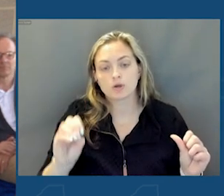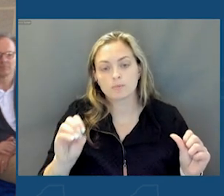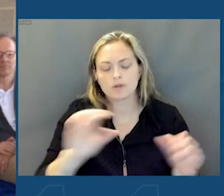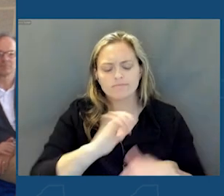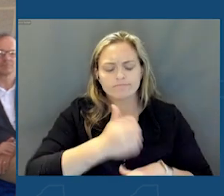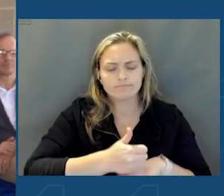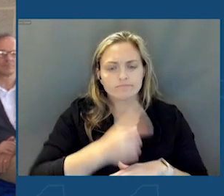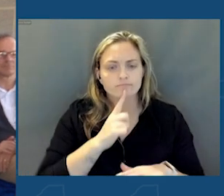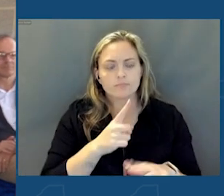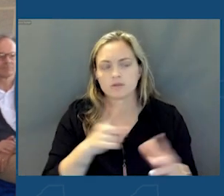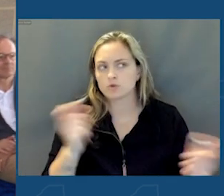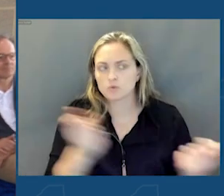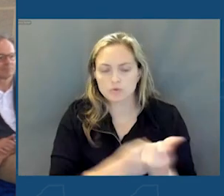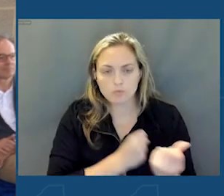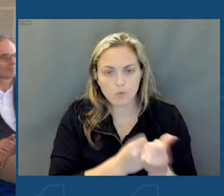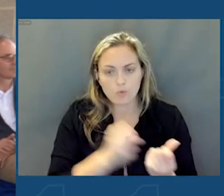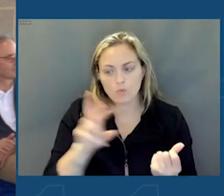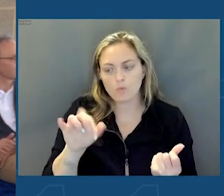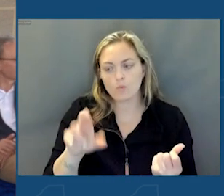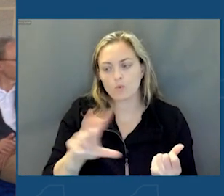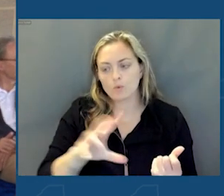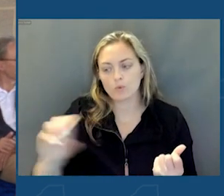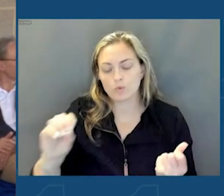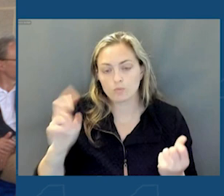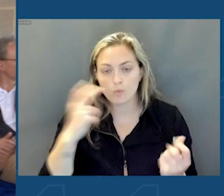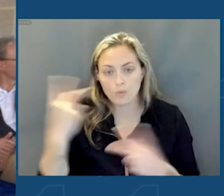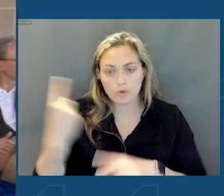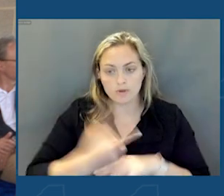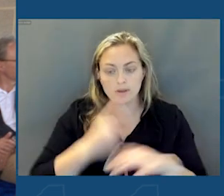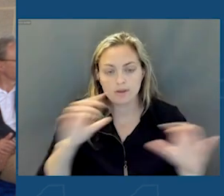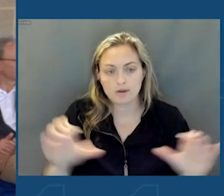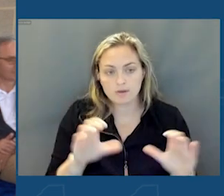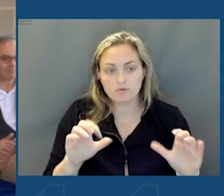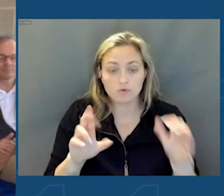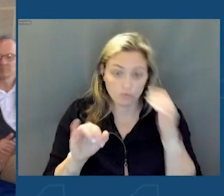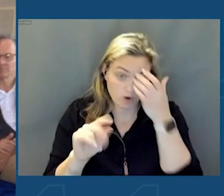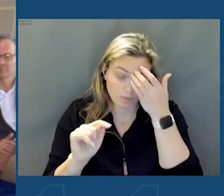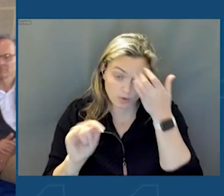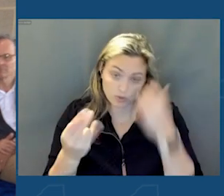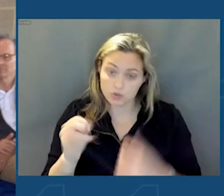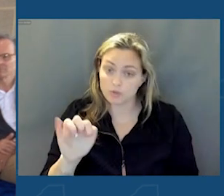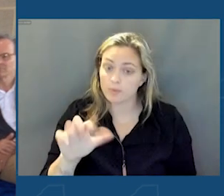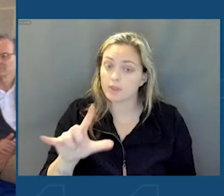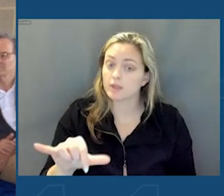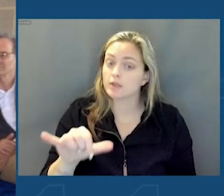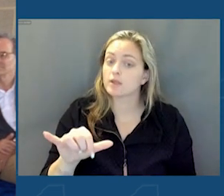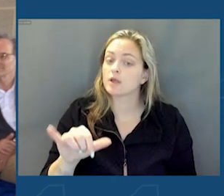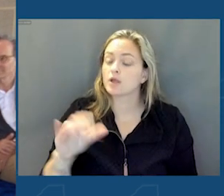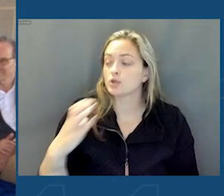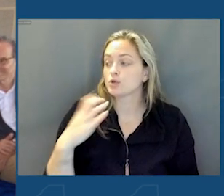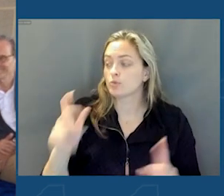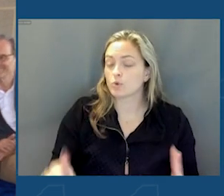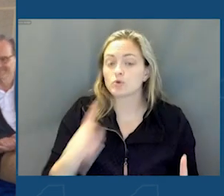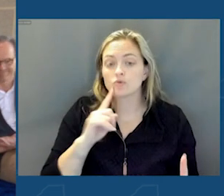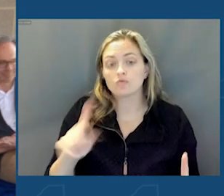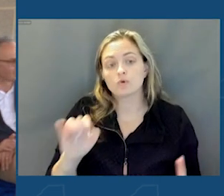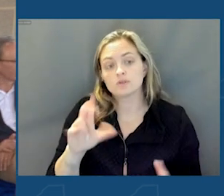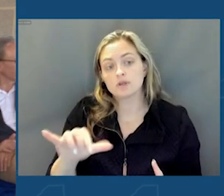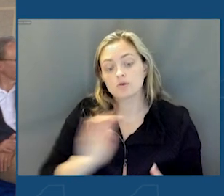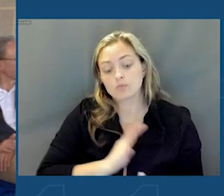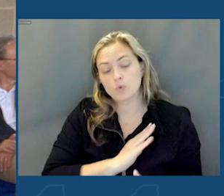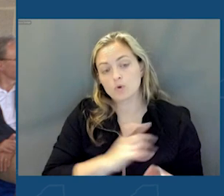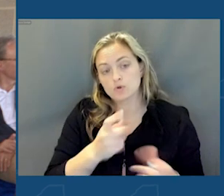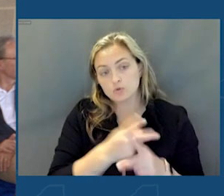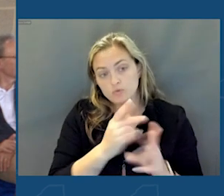supporter of Waterloo Memorial Day activities. Robert Shipley, chair, Seneca County Board of Supervisors. Mike